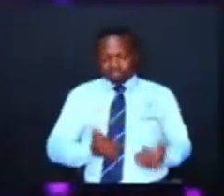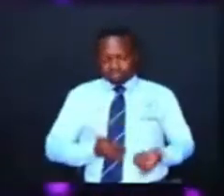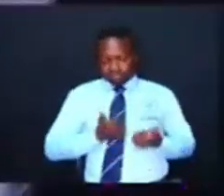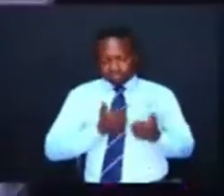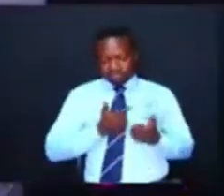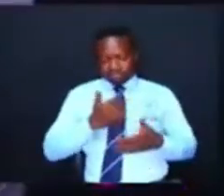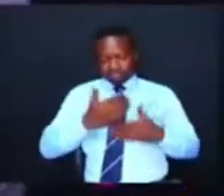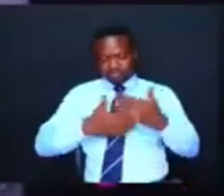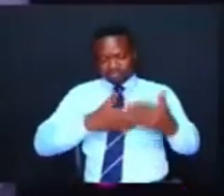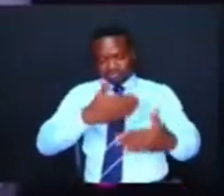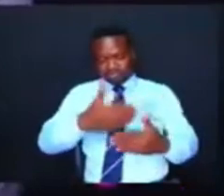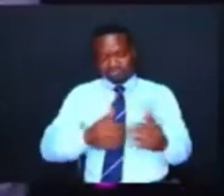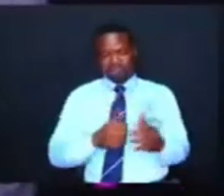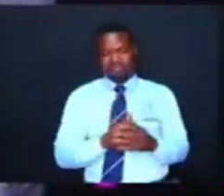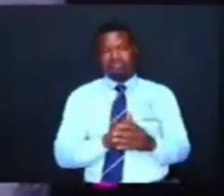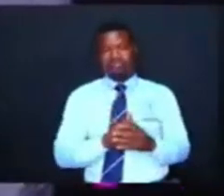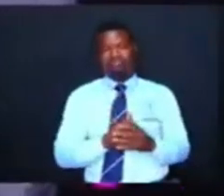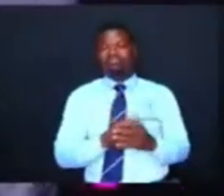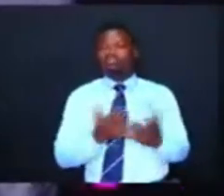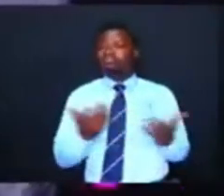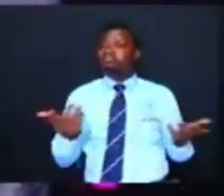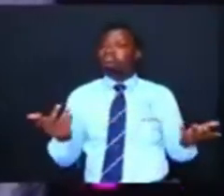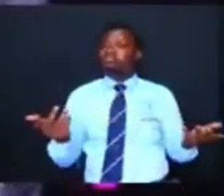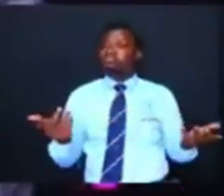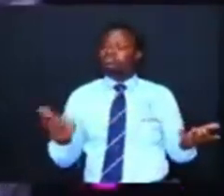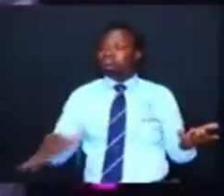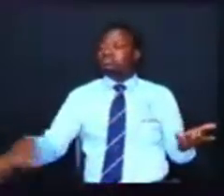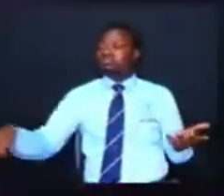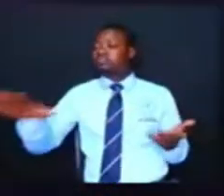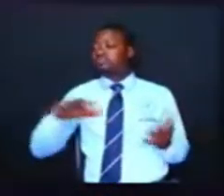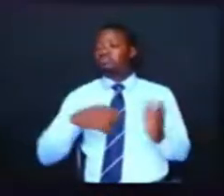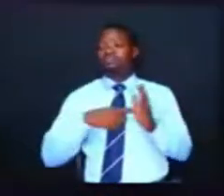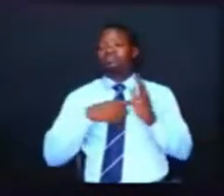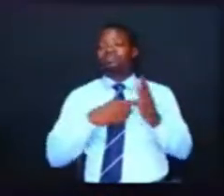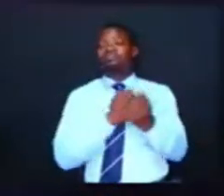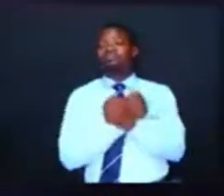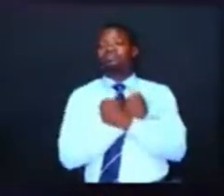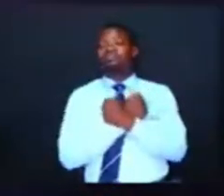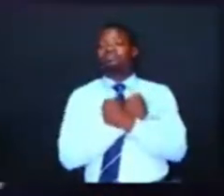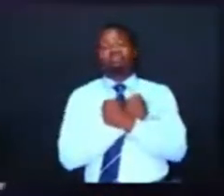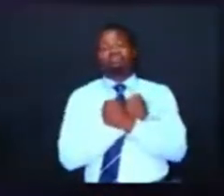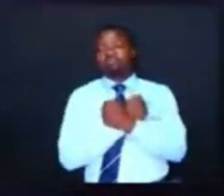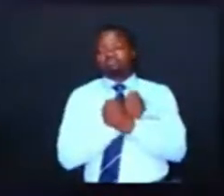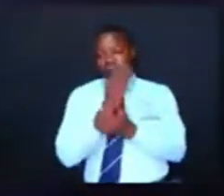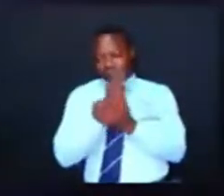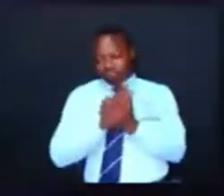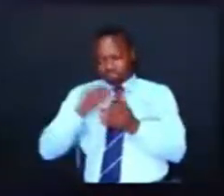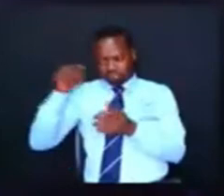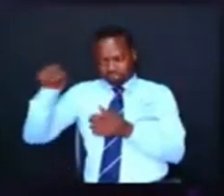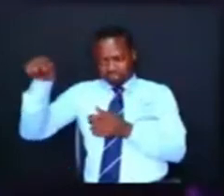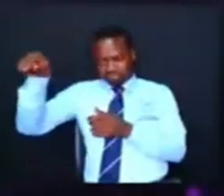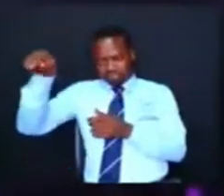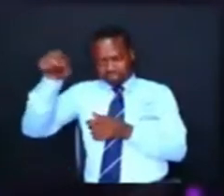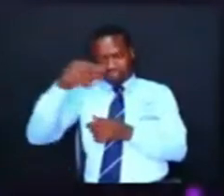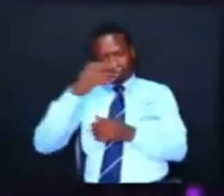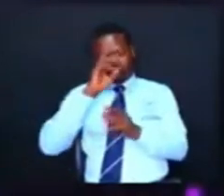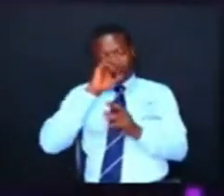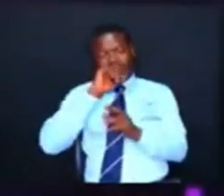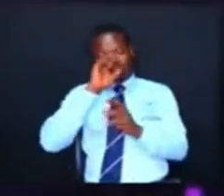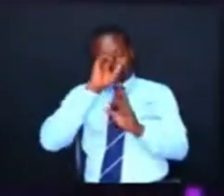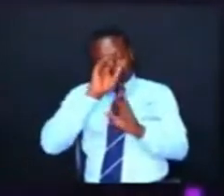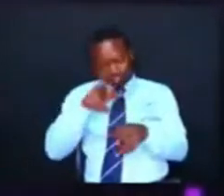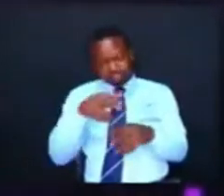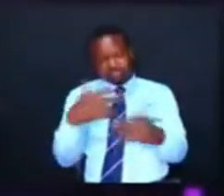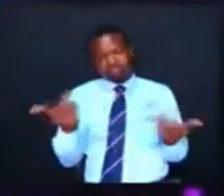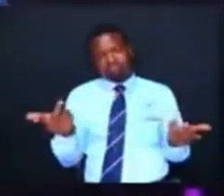life, not all will love you. Some may despise you.